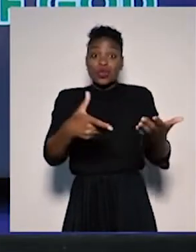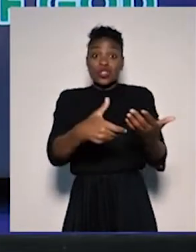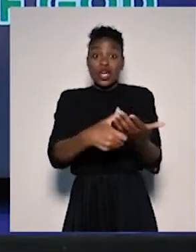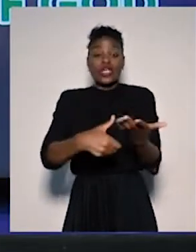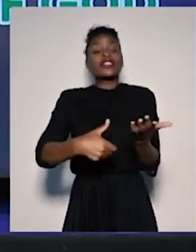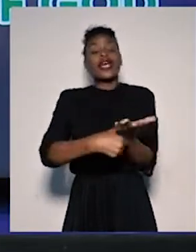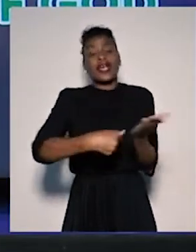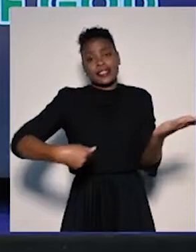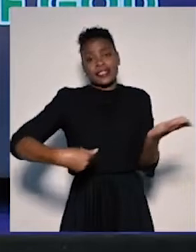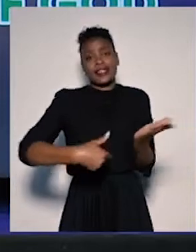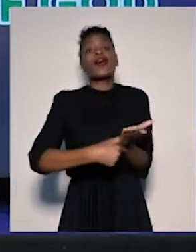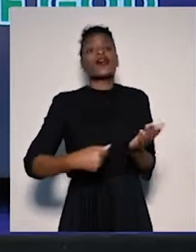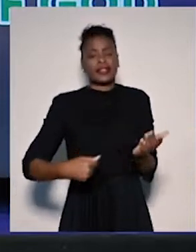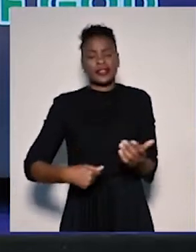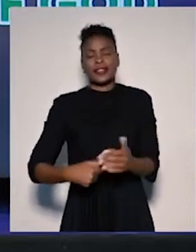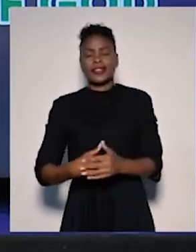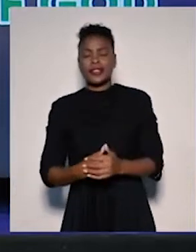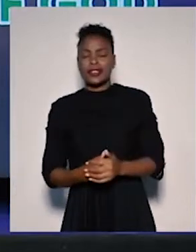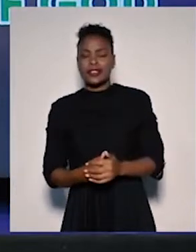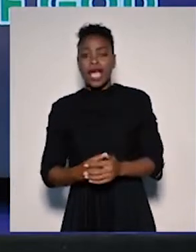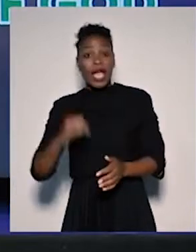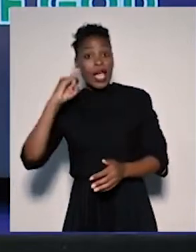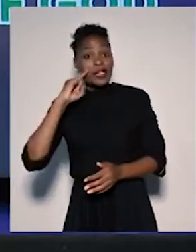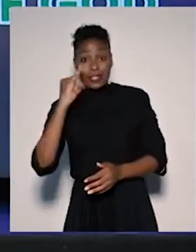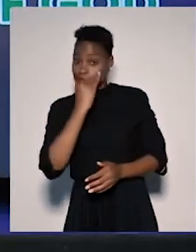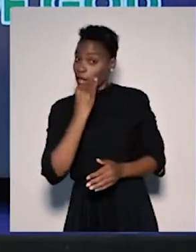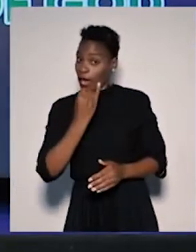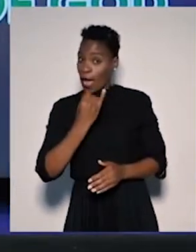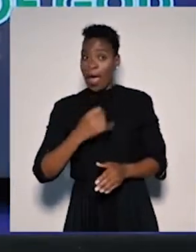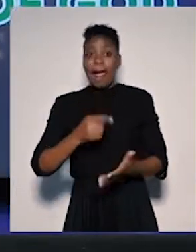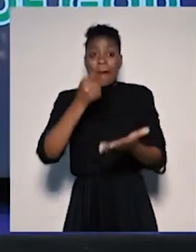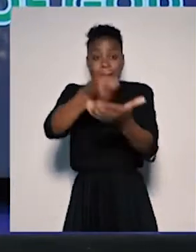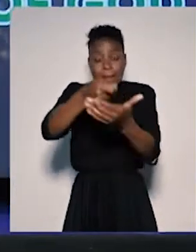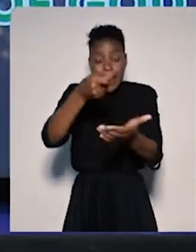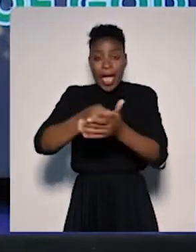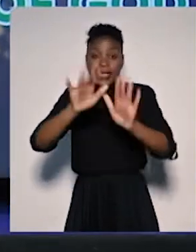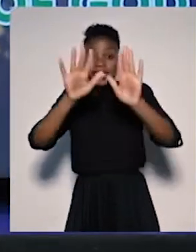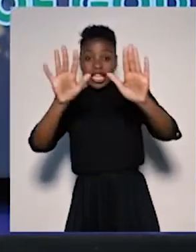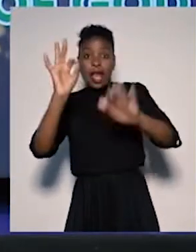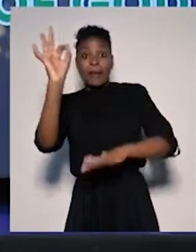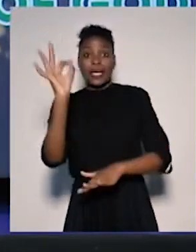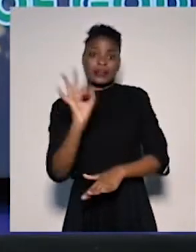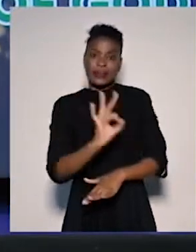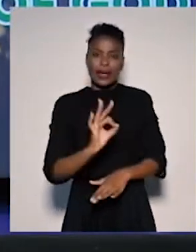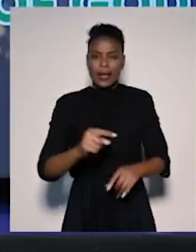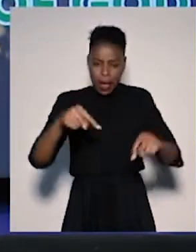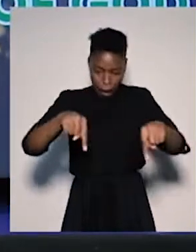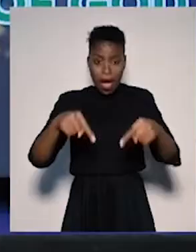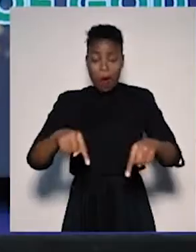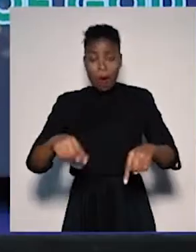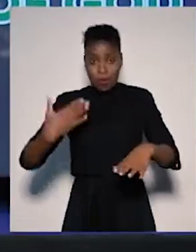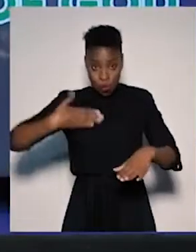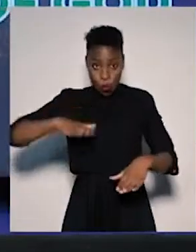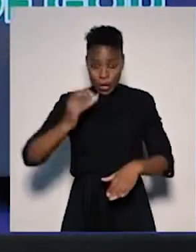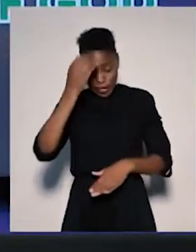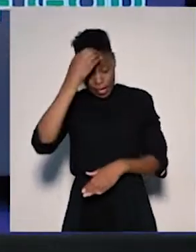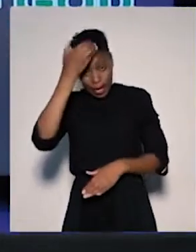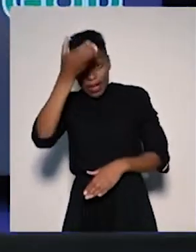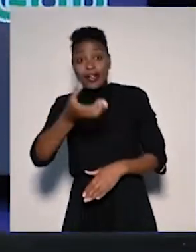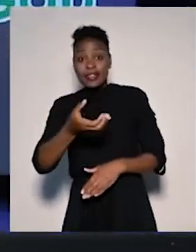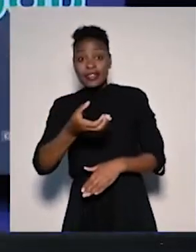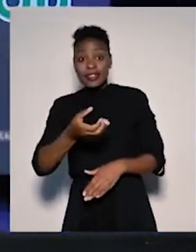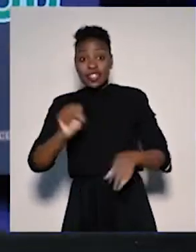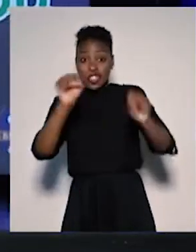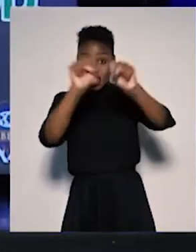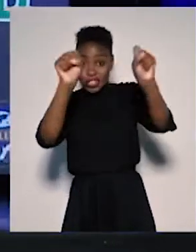So it was banned because now the children of Israel had to pay 10% for their tithes and offerings. And now, because they've wanted a king, now they have to go into a